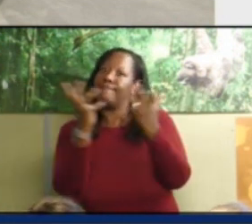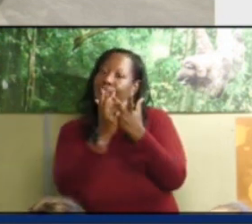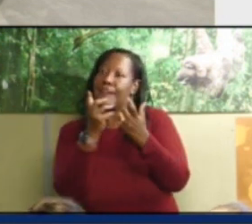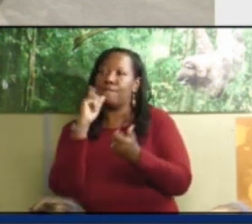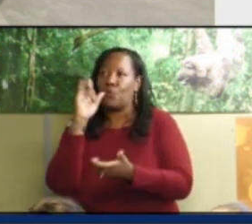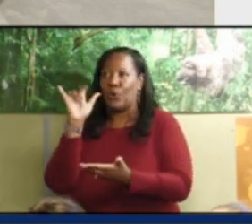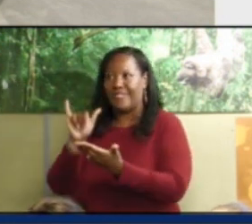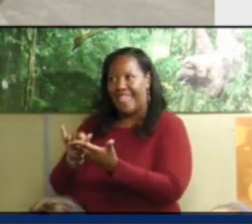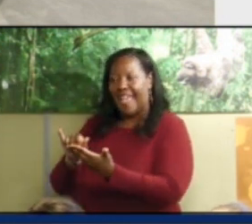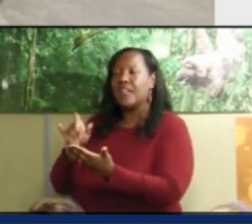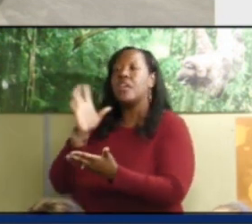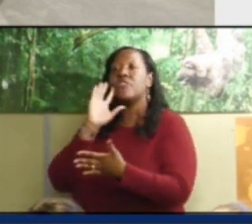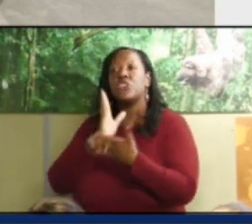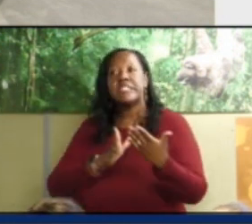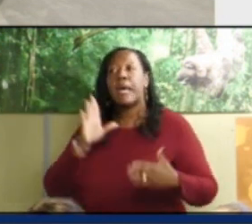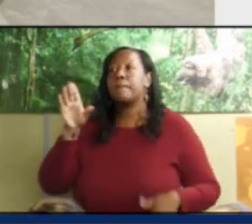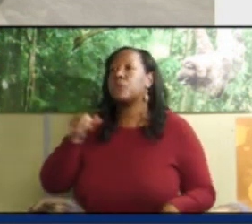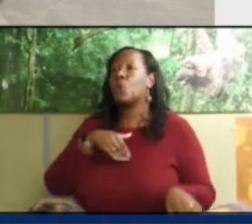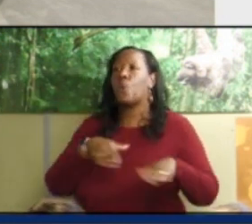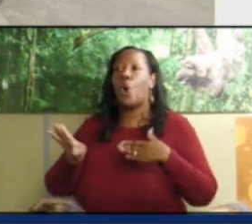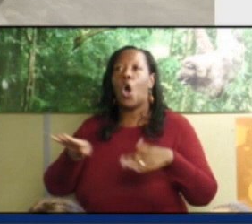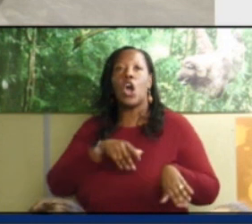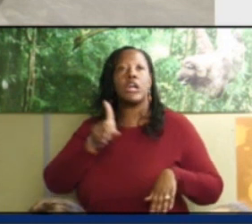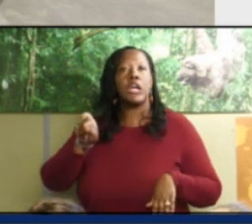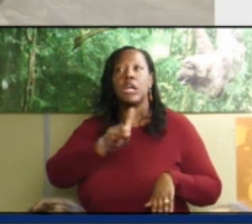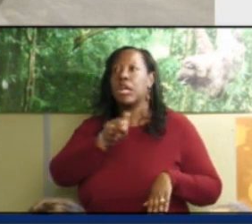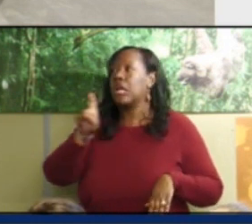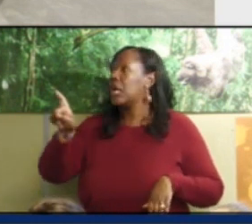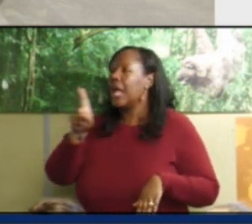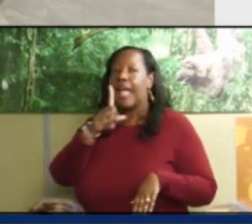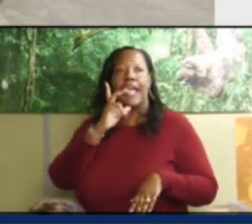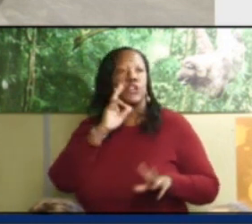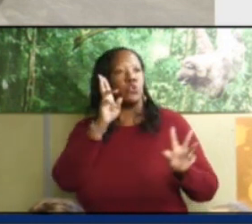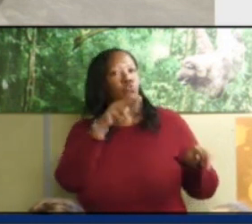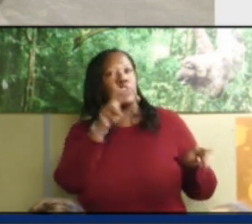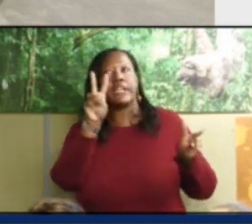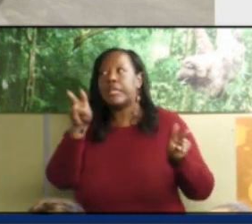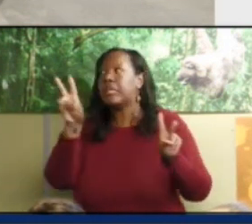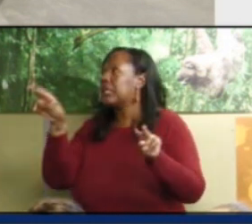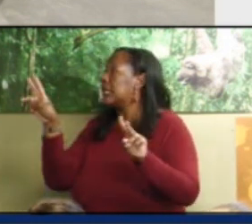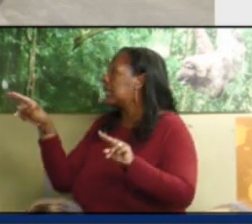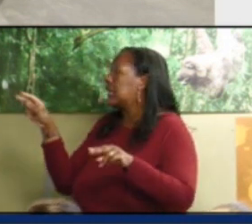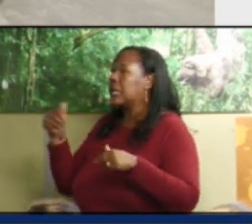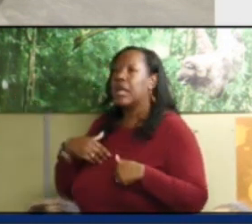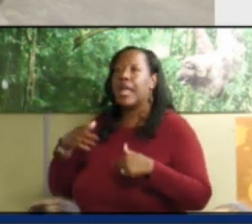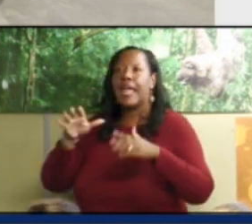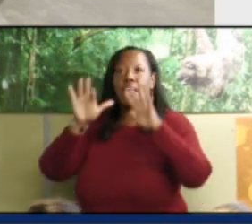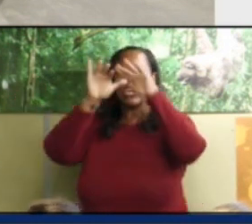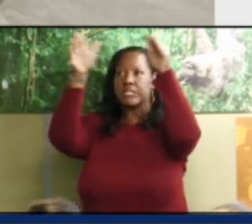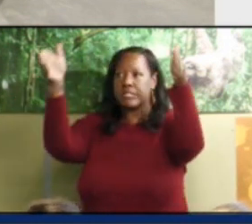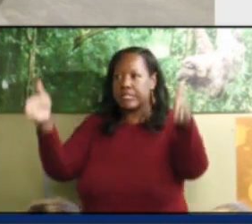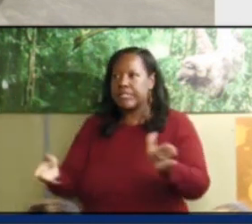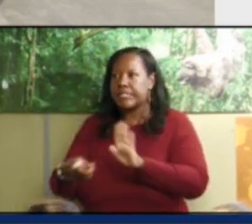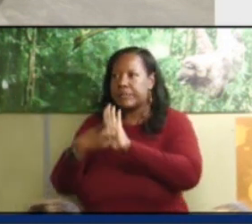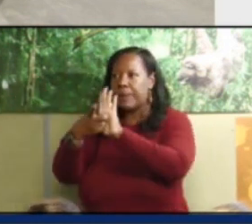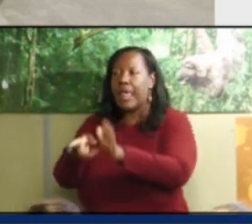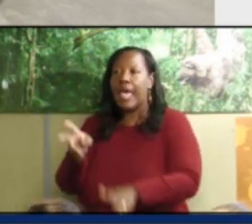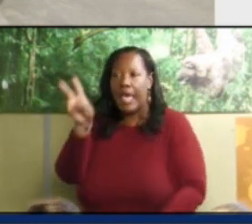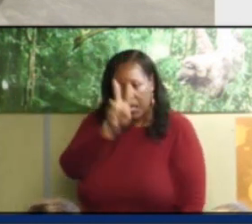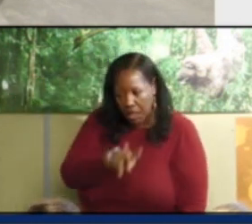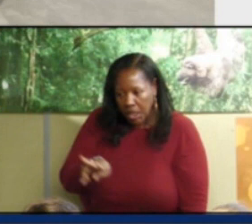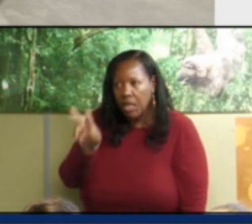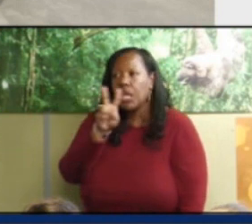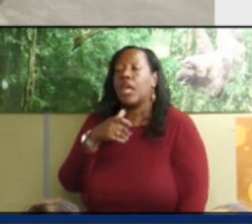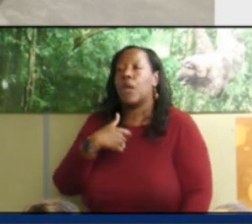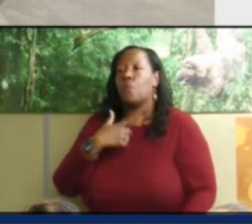exhibits where you're going to walk through and it will be, here's the information presented to you, here's the case that we're making, here's what we want you to take away. But